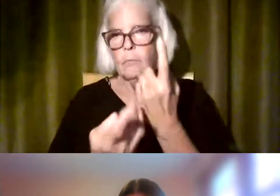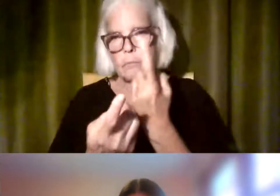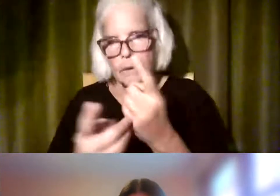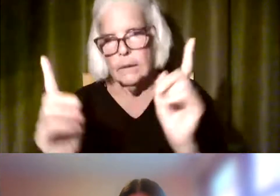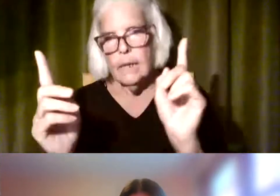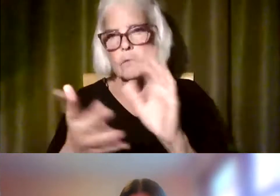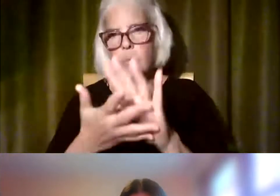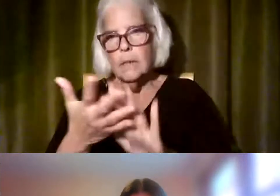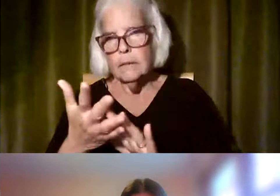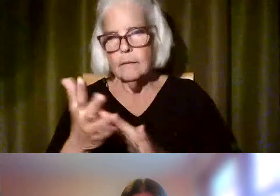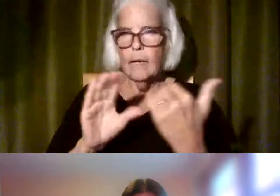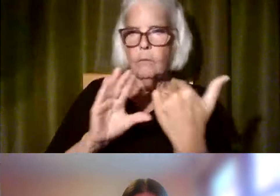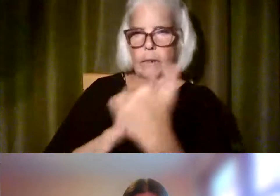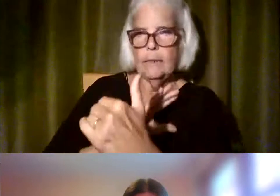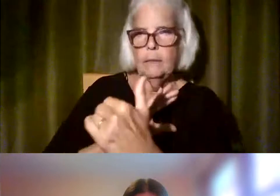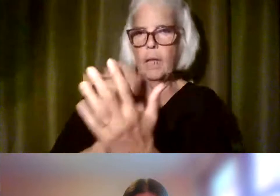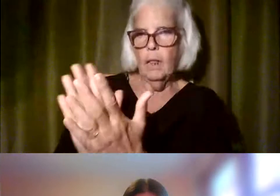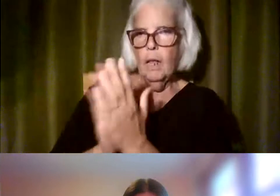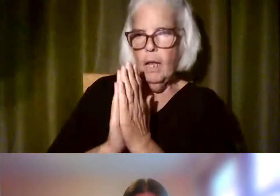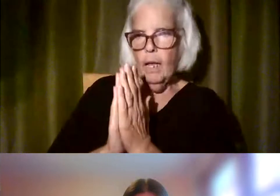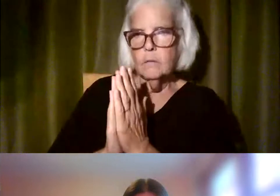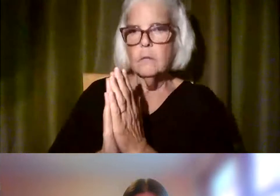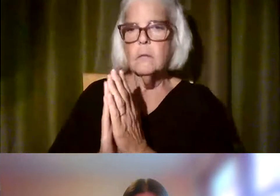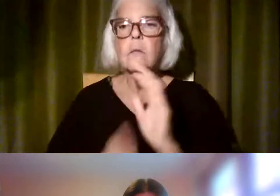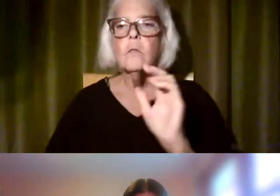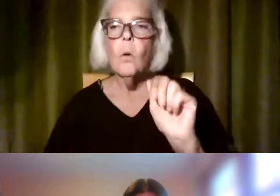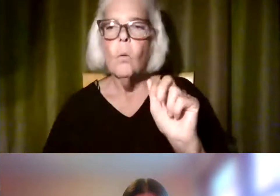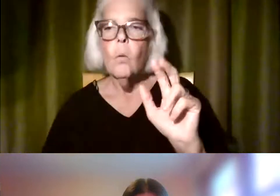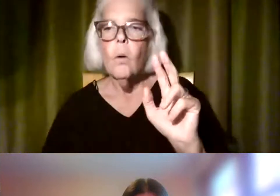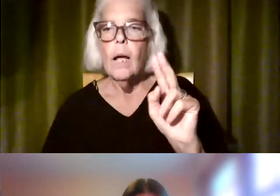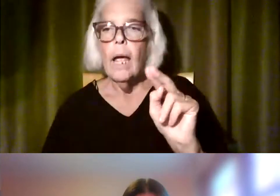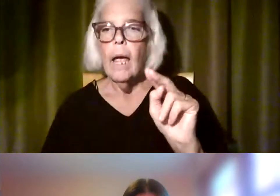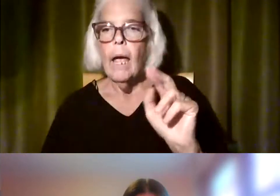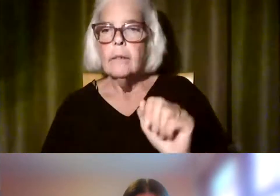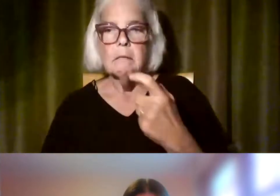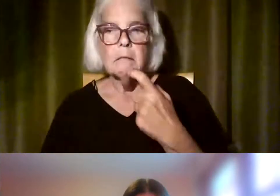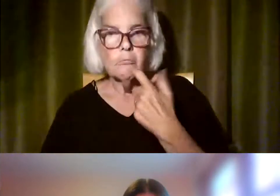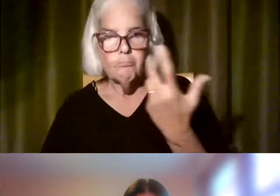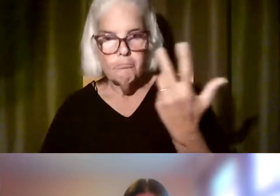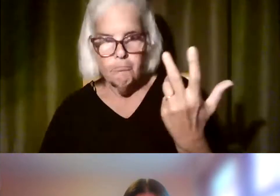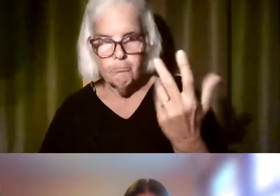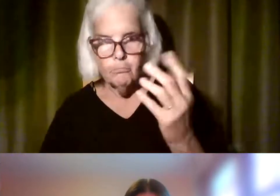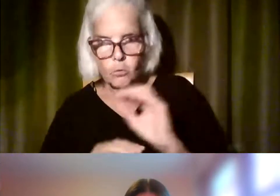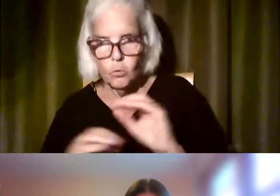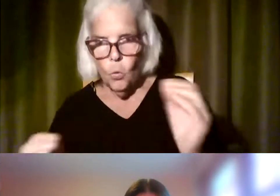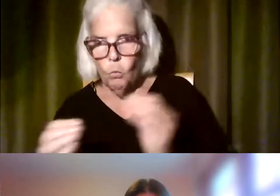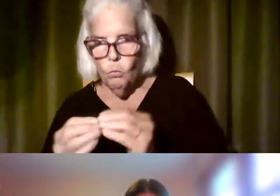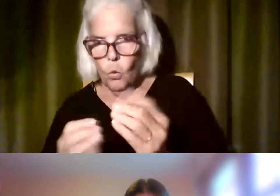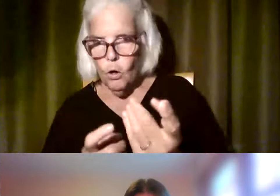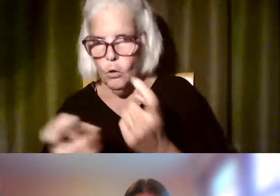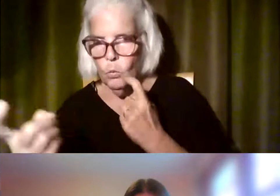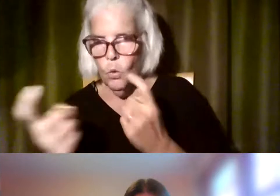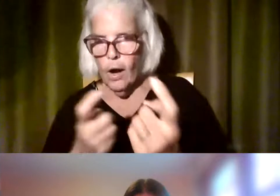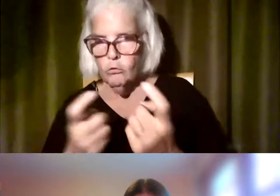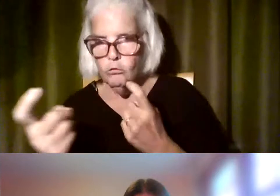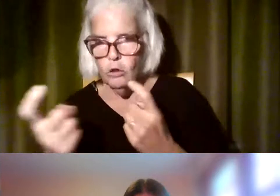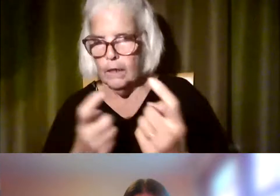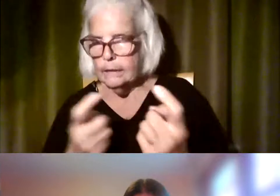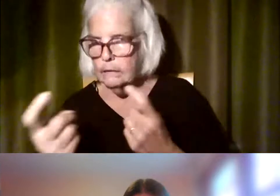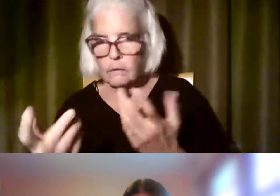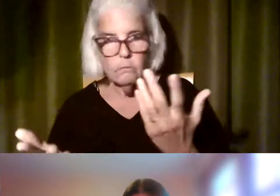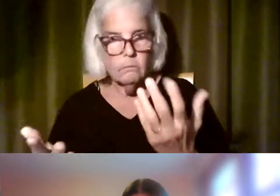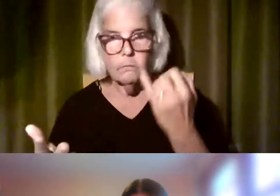That's the end of our questions in the chat. If anyone had additional questions or wanted to come on the microphone to